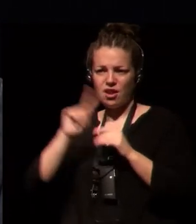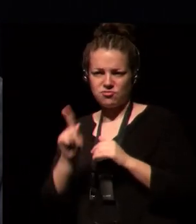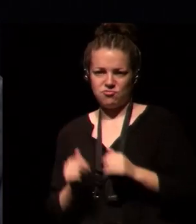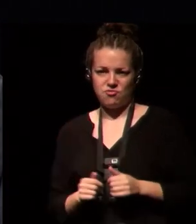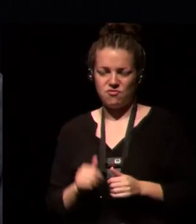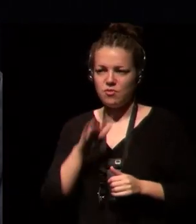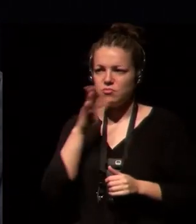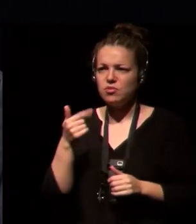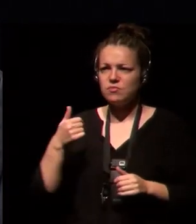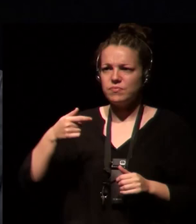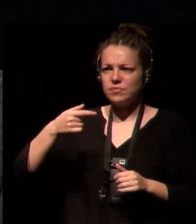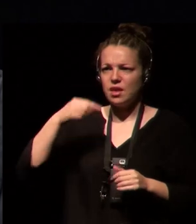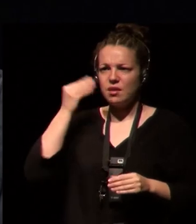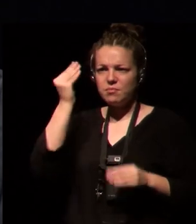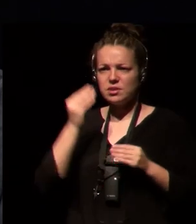Como causa urgente.